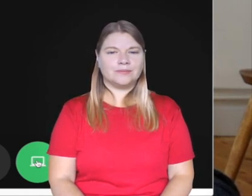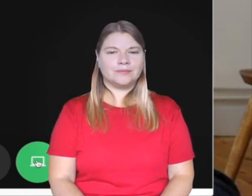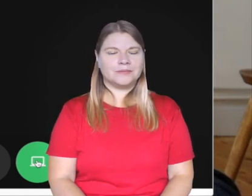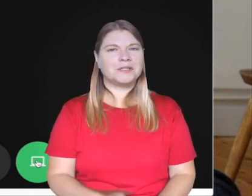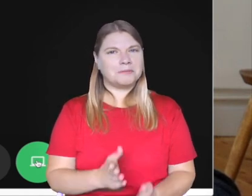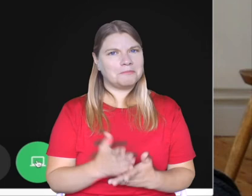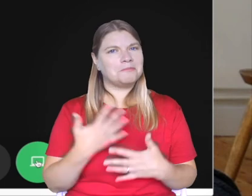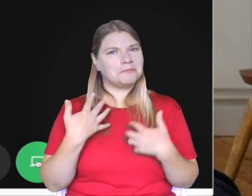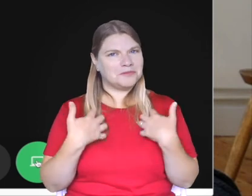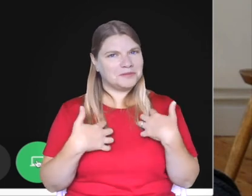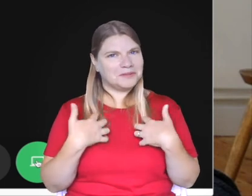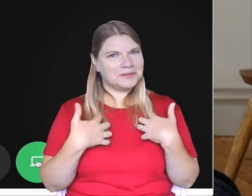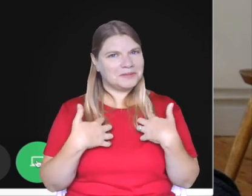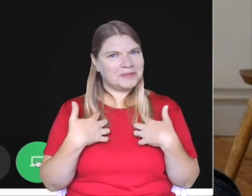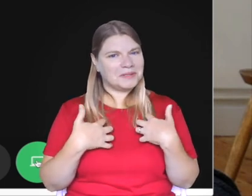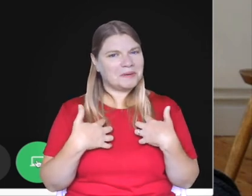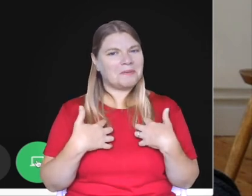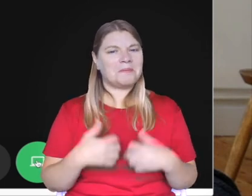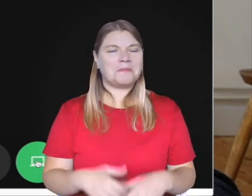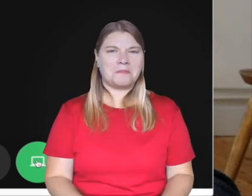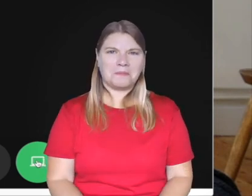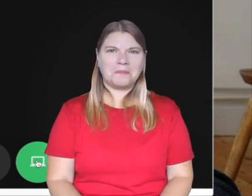Very interesting.